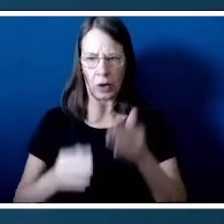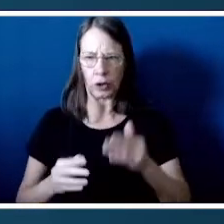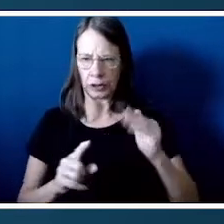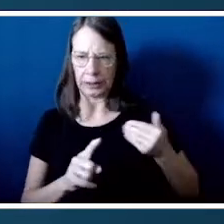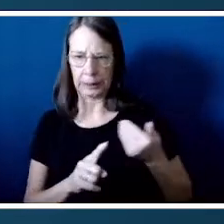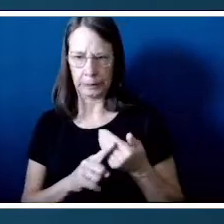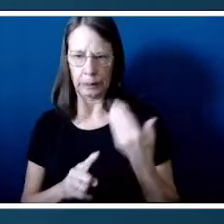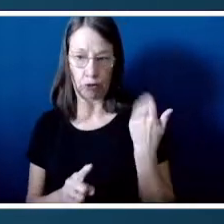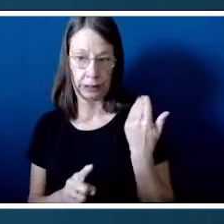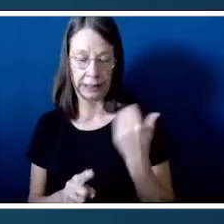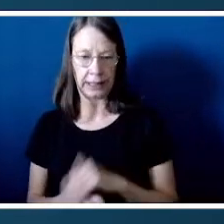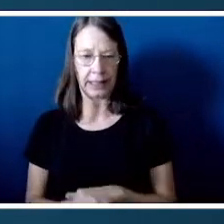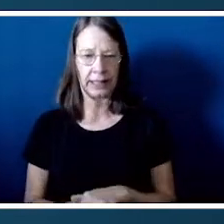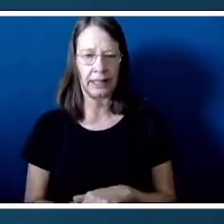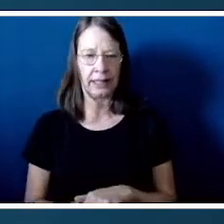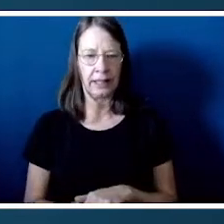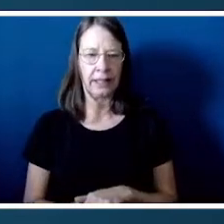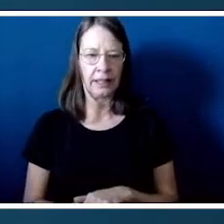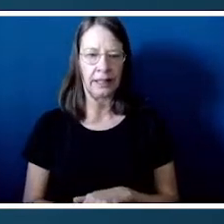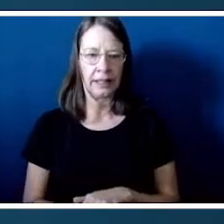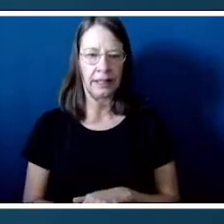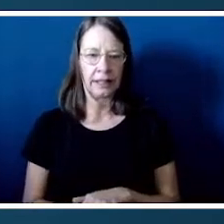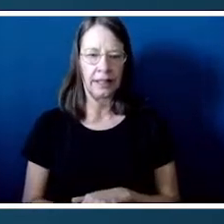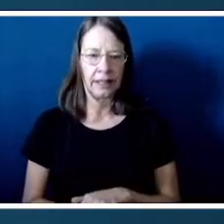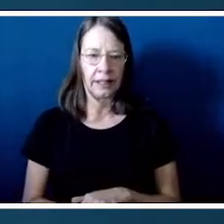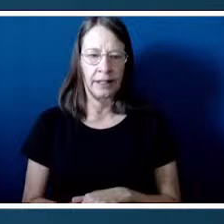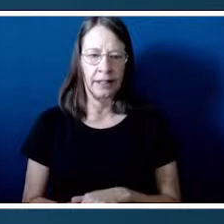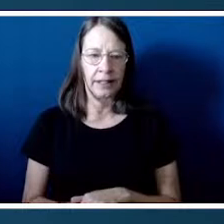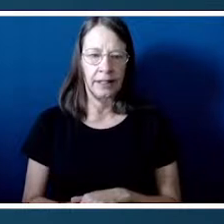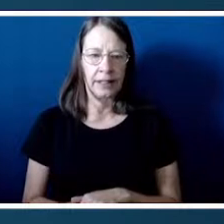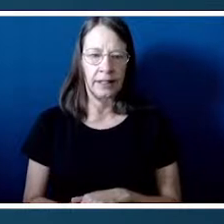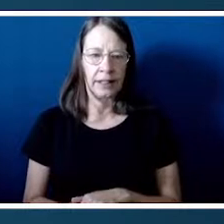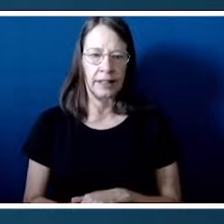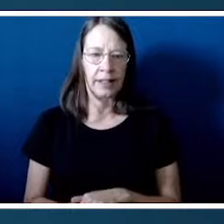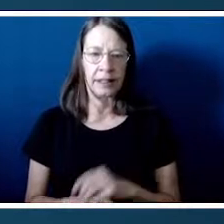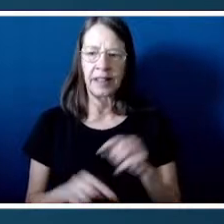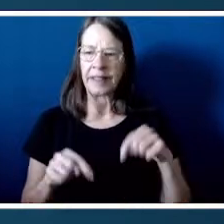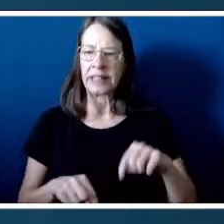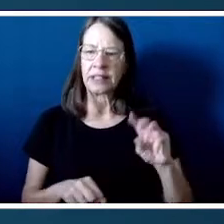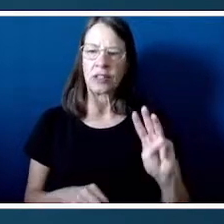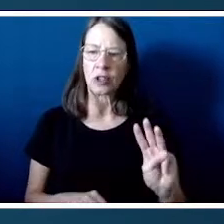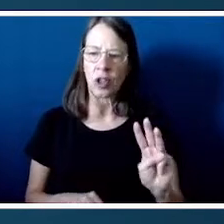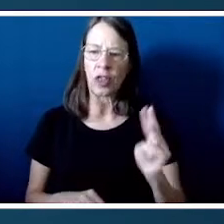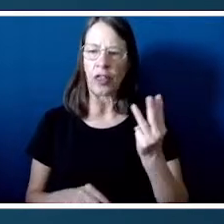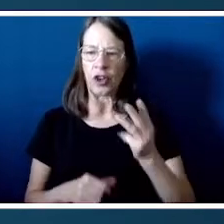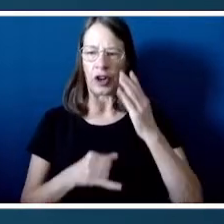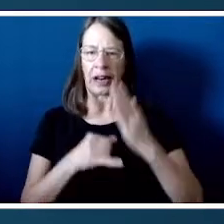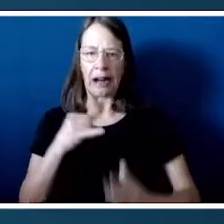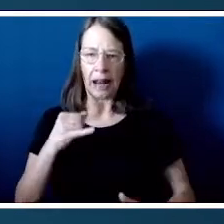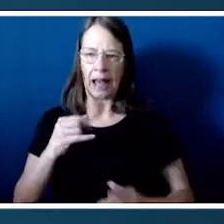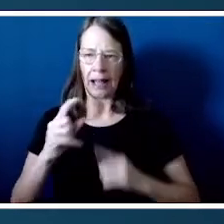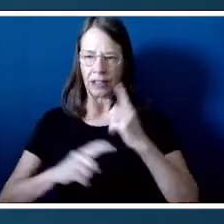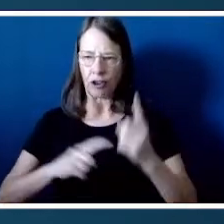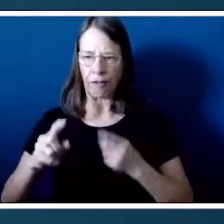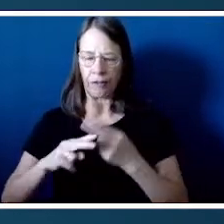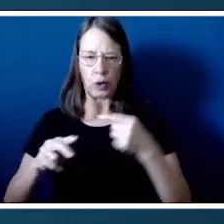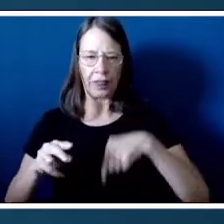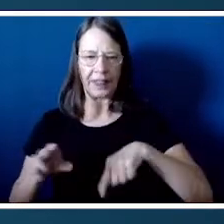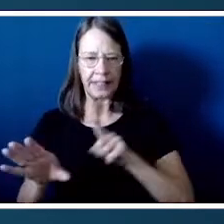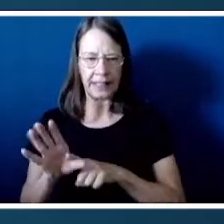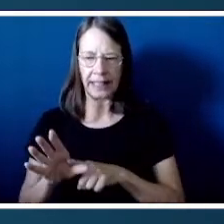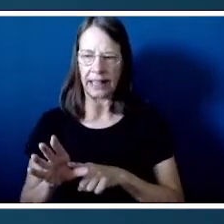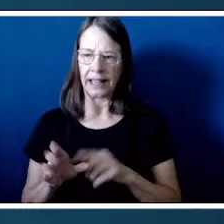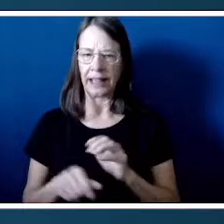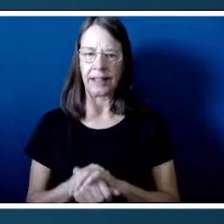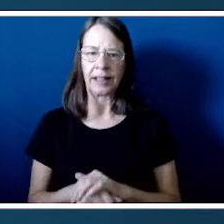This is DevPolicy's third and final annual conference for 2023 and follows on from our very successful Pacific and